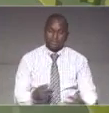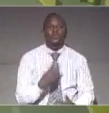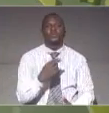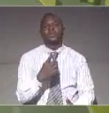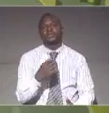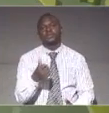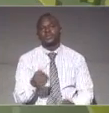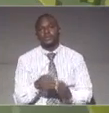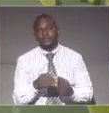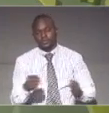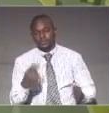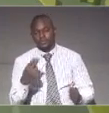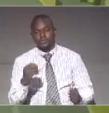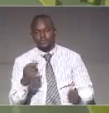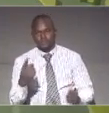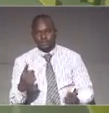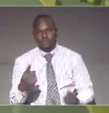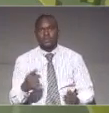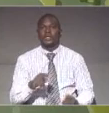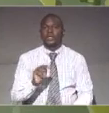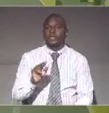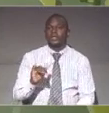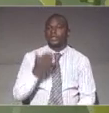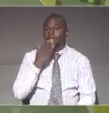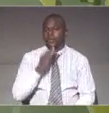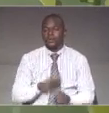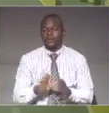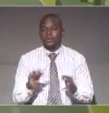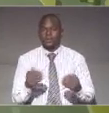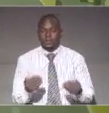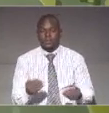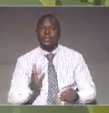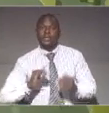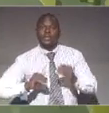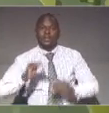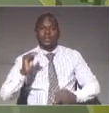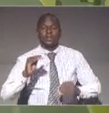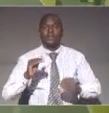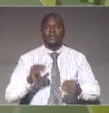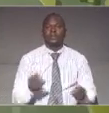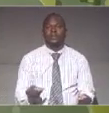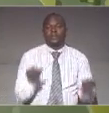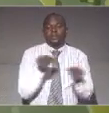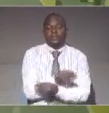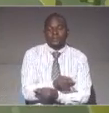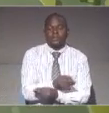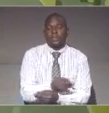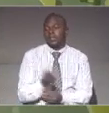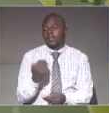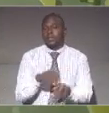as per the 2016-2021 NRM Manifesto. Besides being the highest foreign exchange earner last